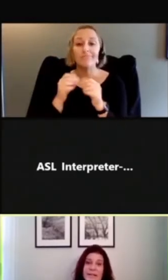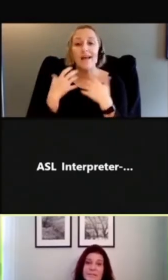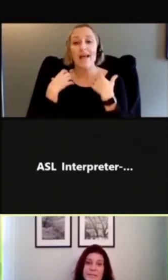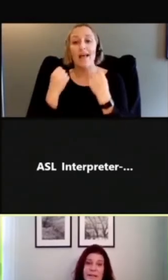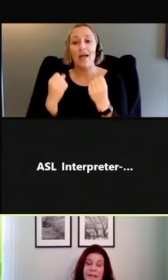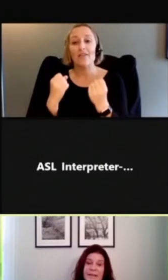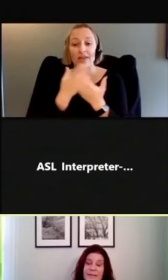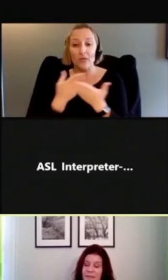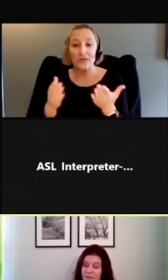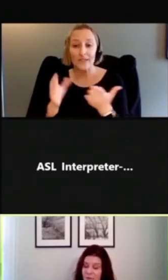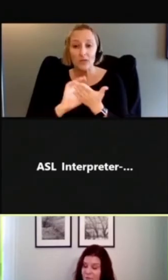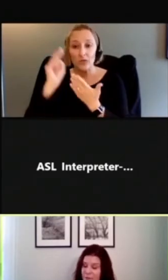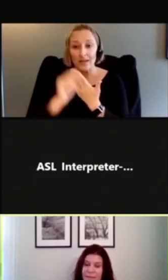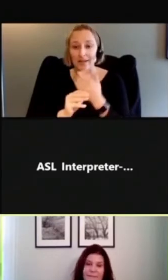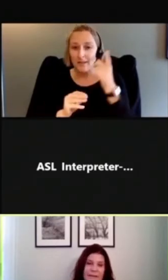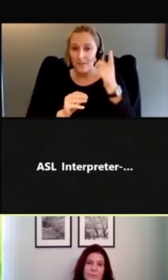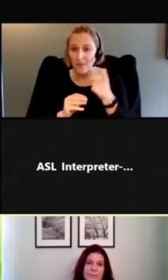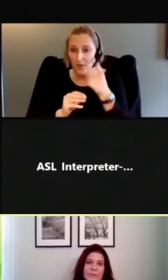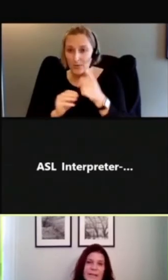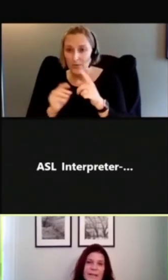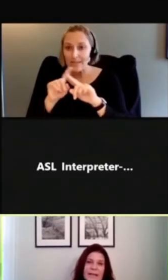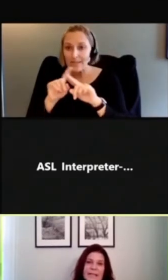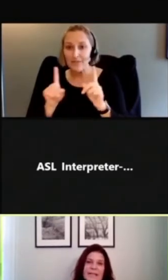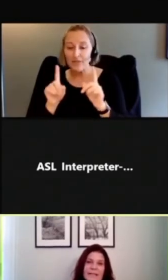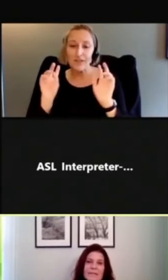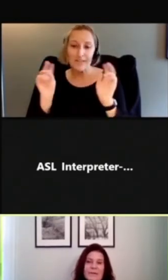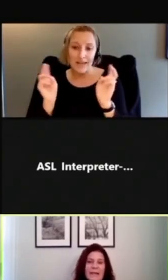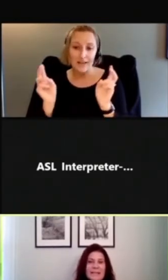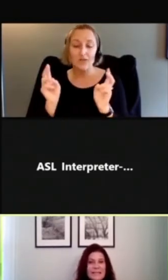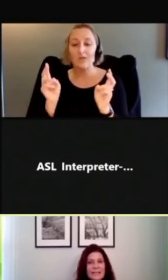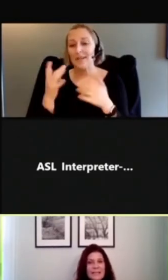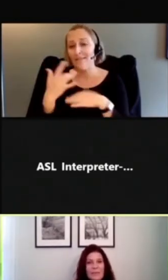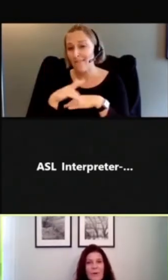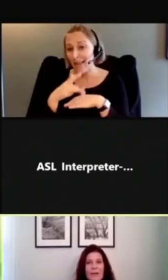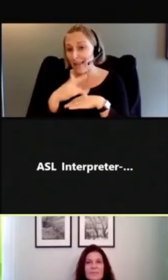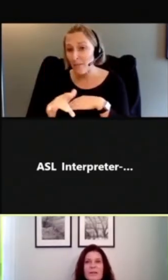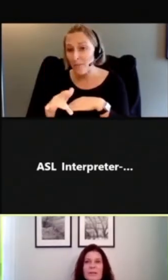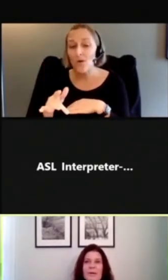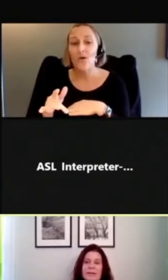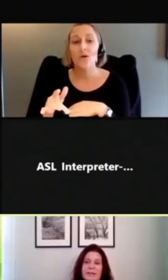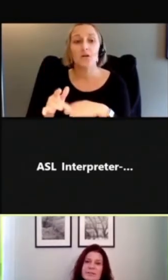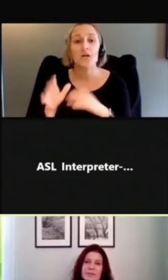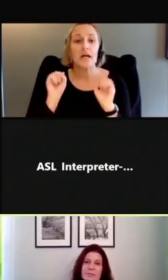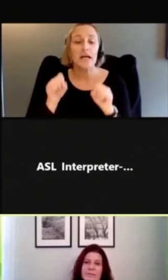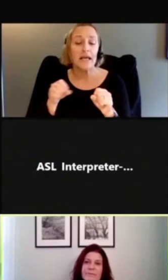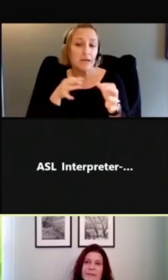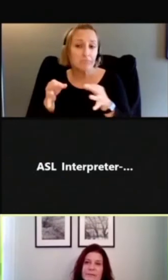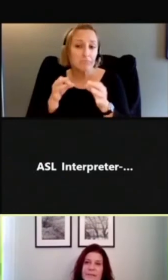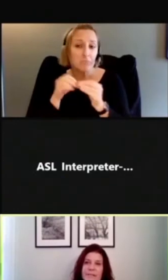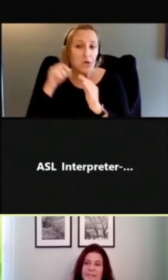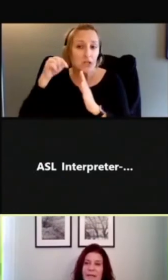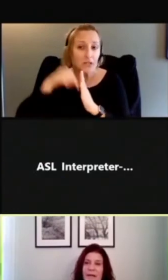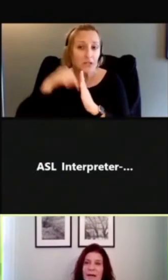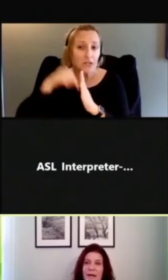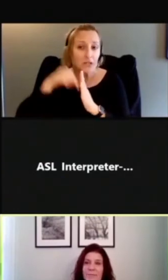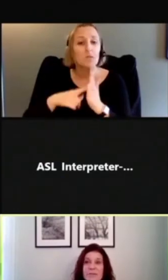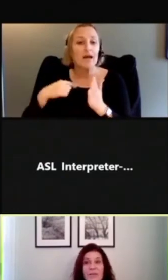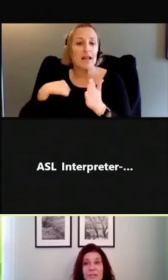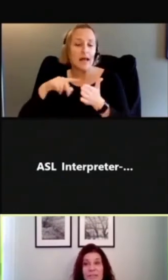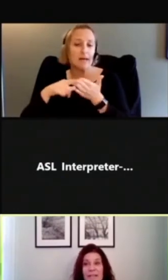some of our titles. These are freely available and kind of can give you an idea of what I'm talking about in terms of